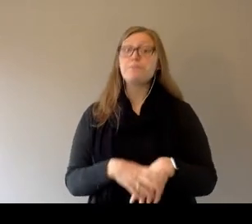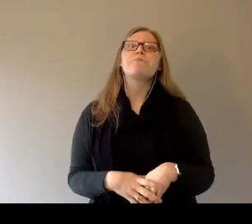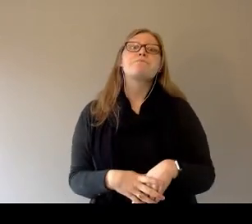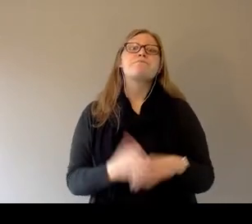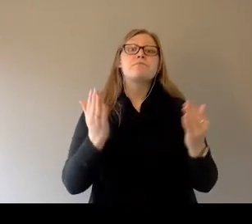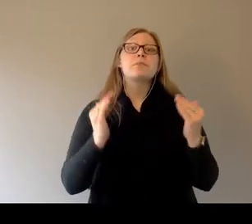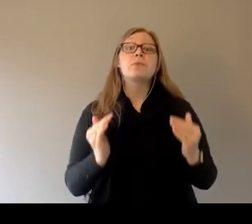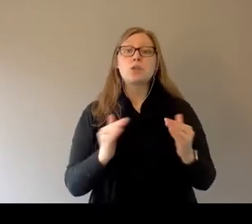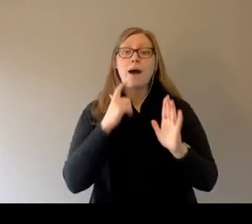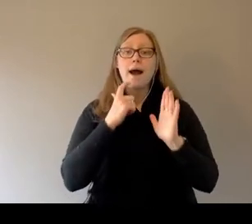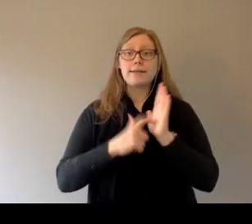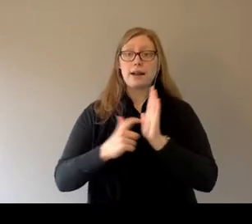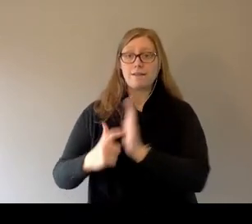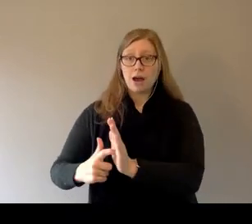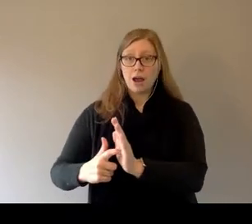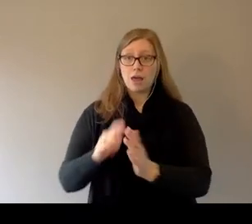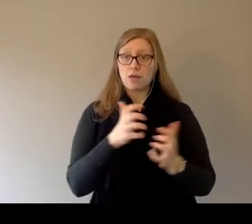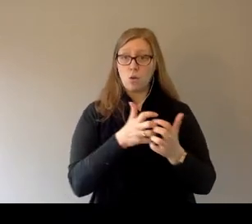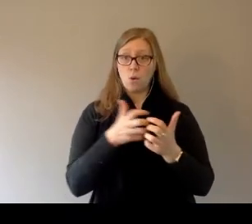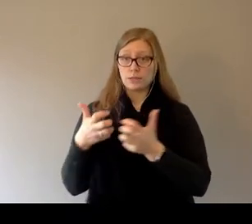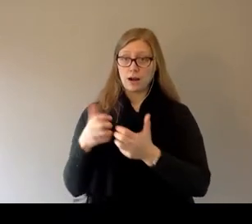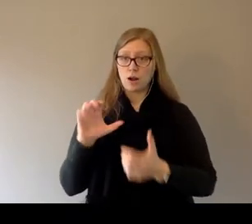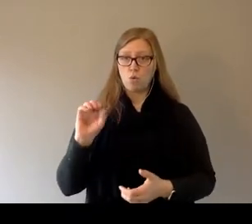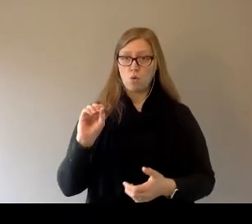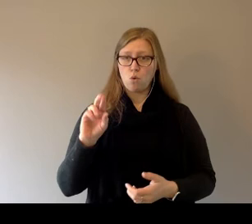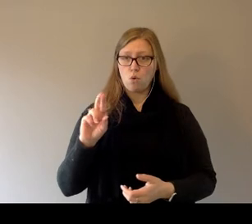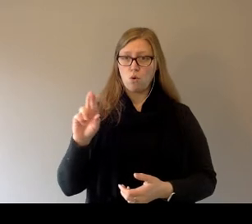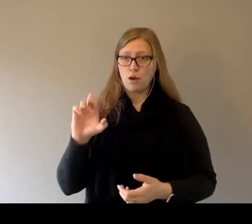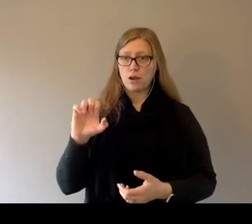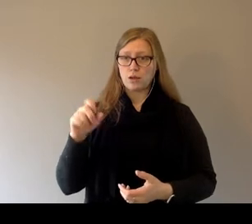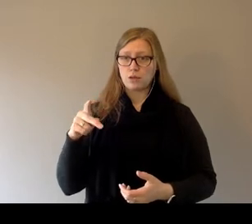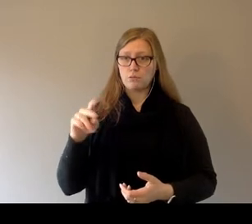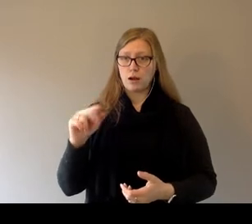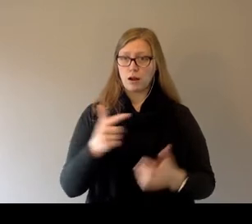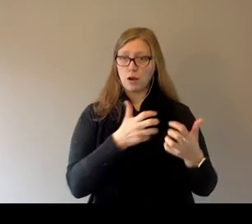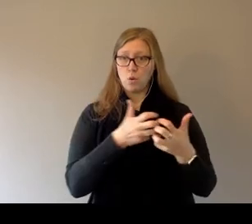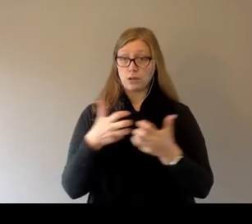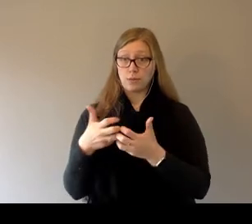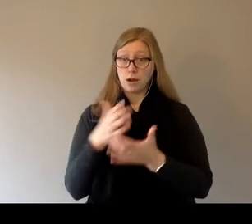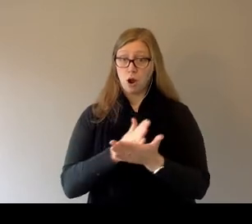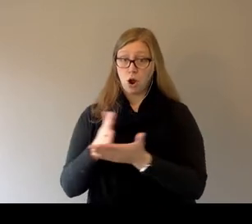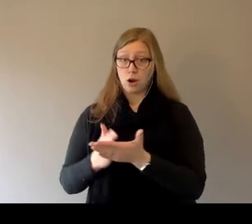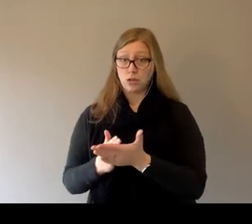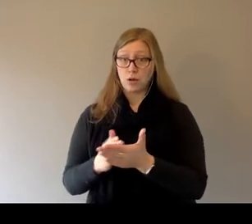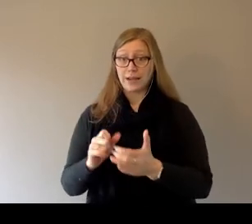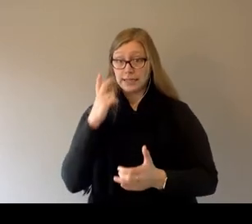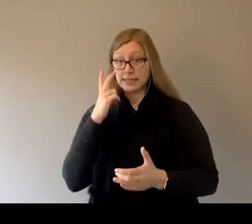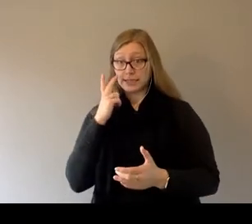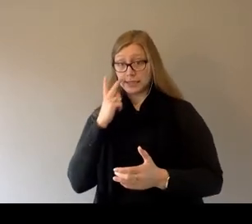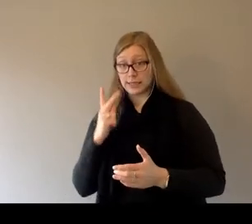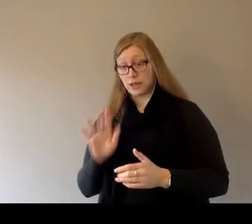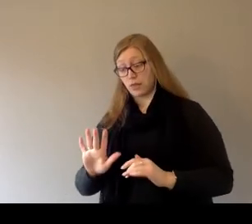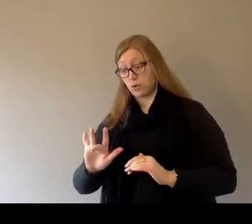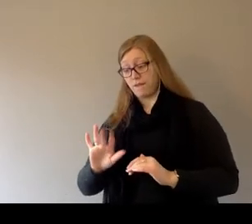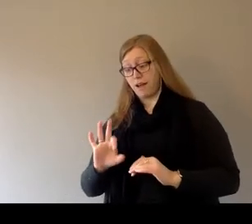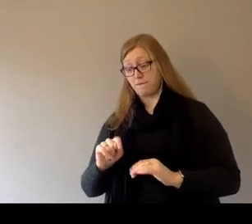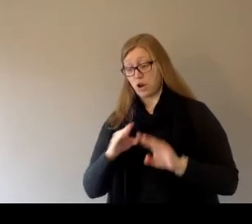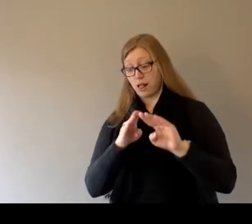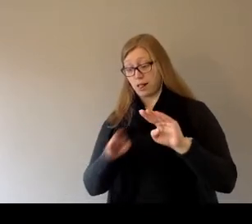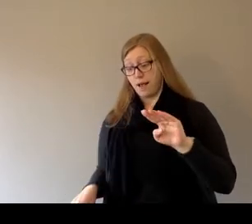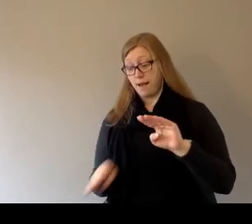the corresponding parts. And I can see that this length right here, this 25-foot length, is going to be this length. And so